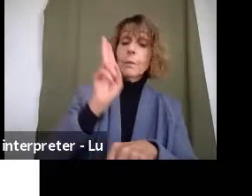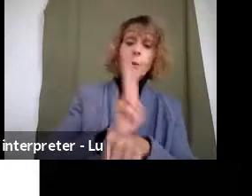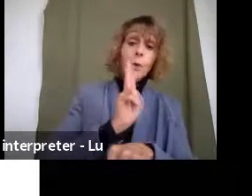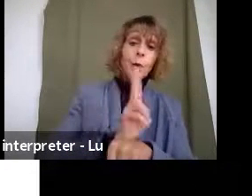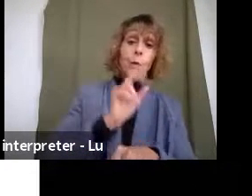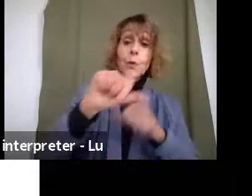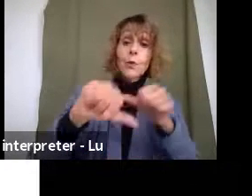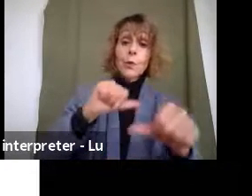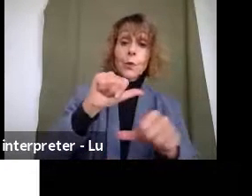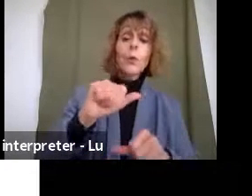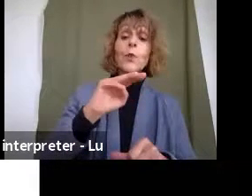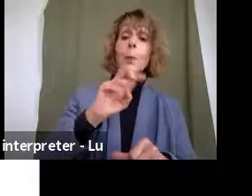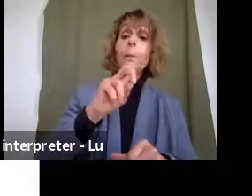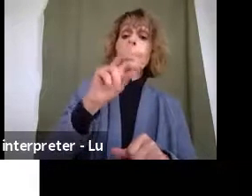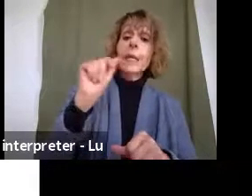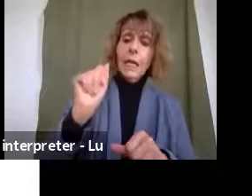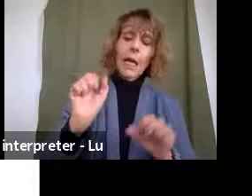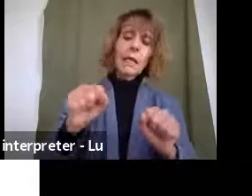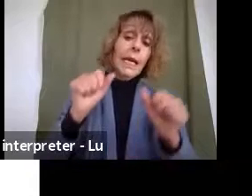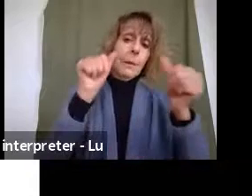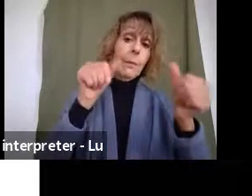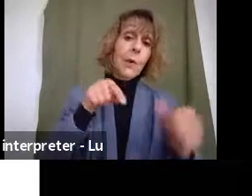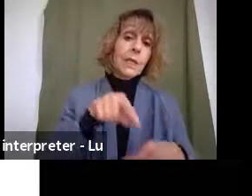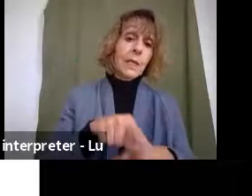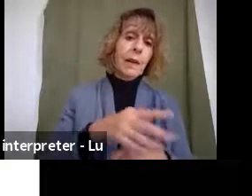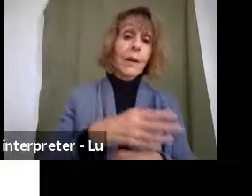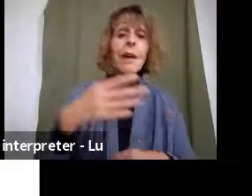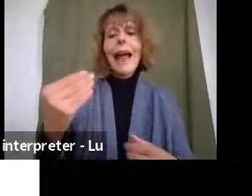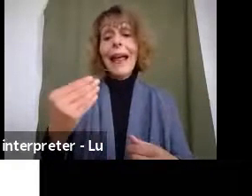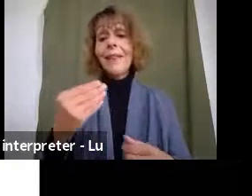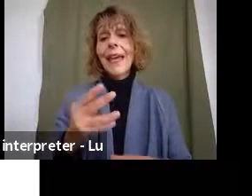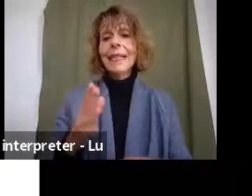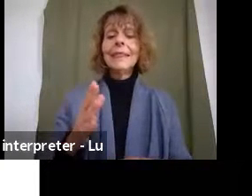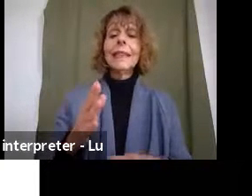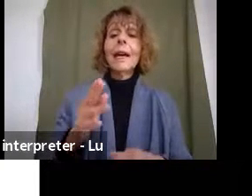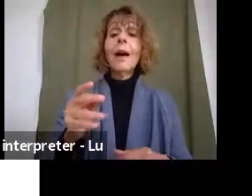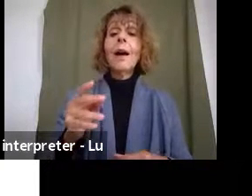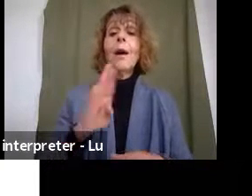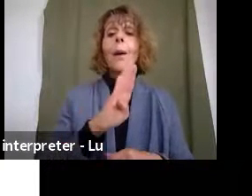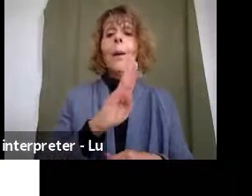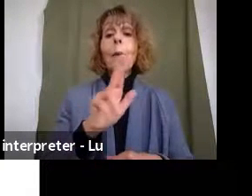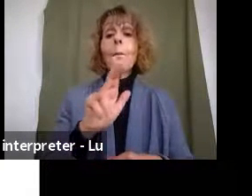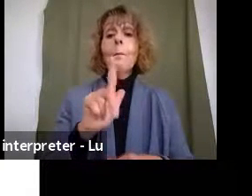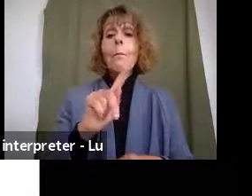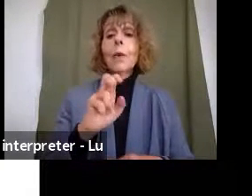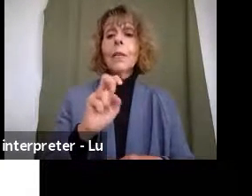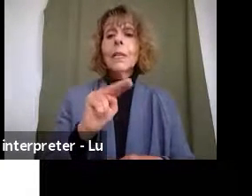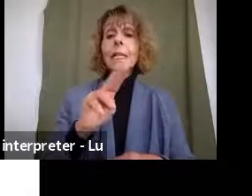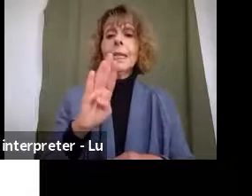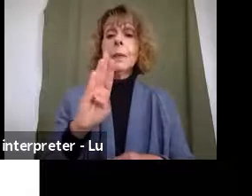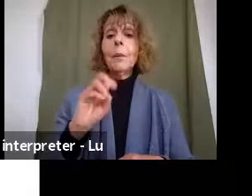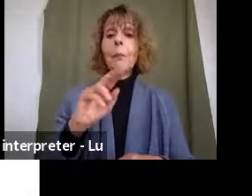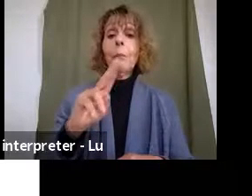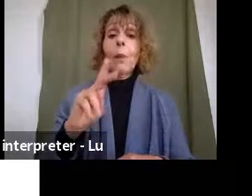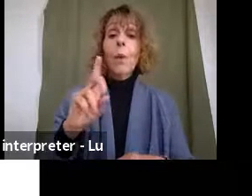something. And then the old-fashioned method of bulletin boards in hospitals, bulletin boards in buildings, so that people